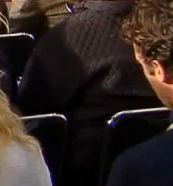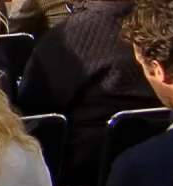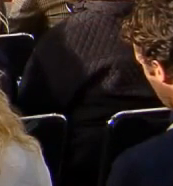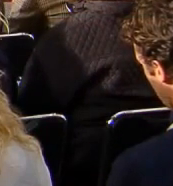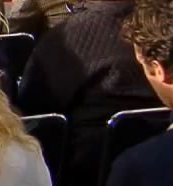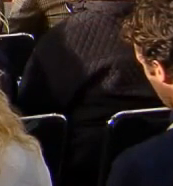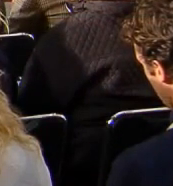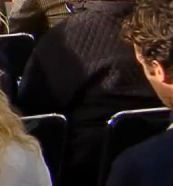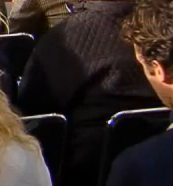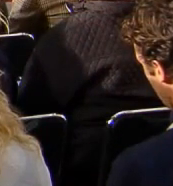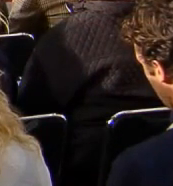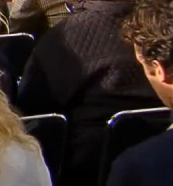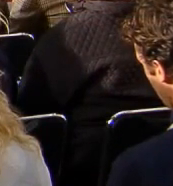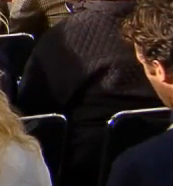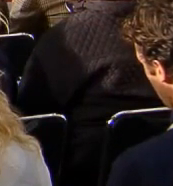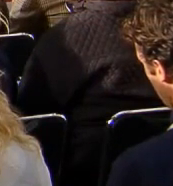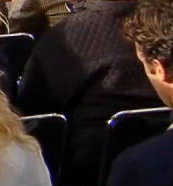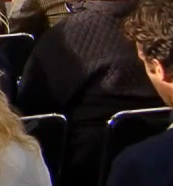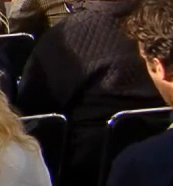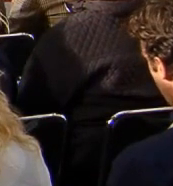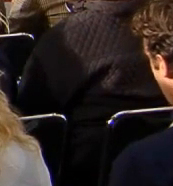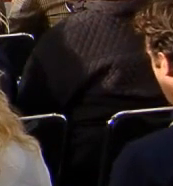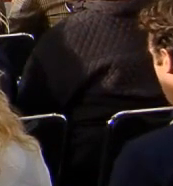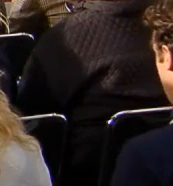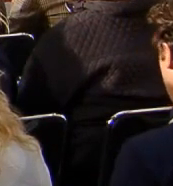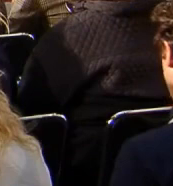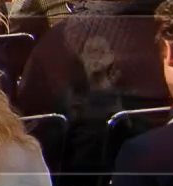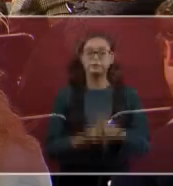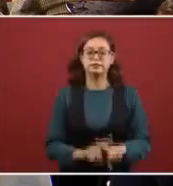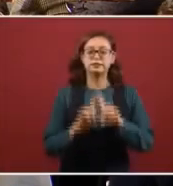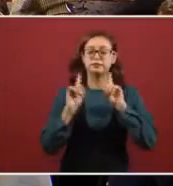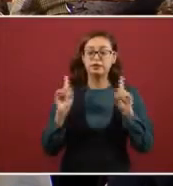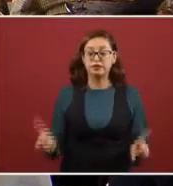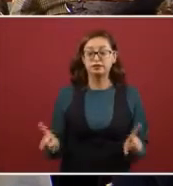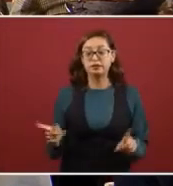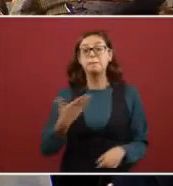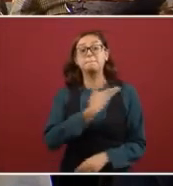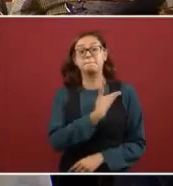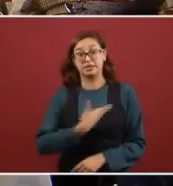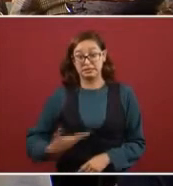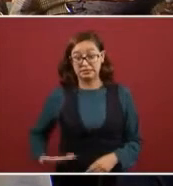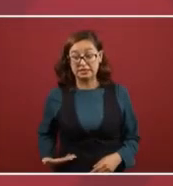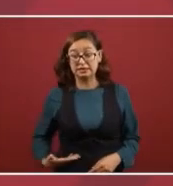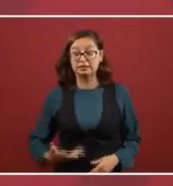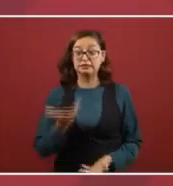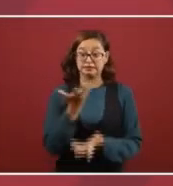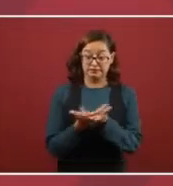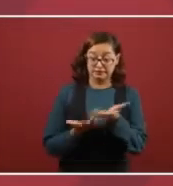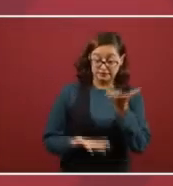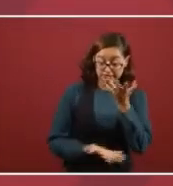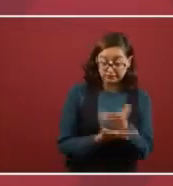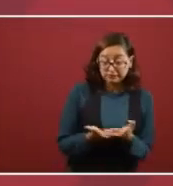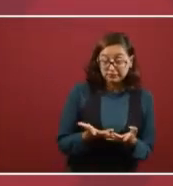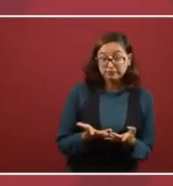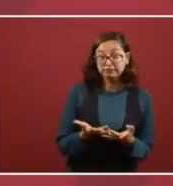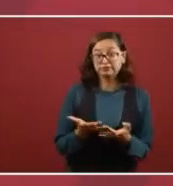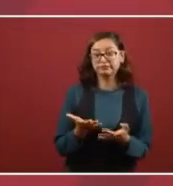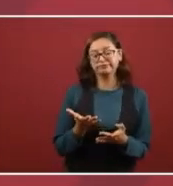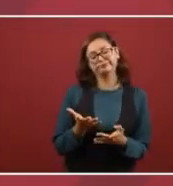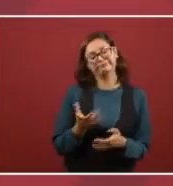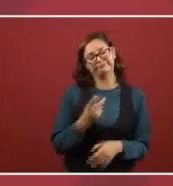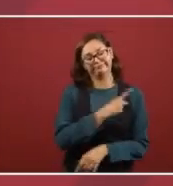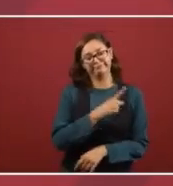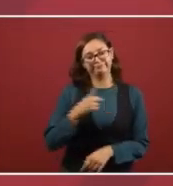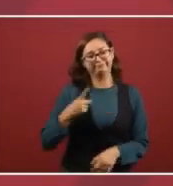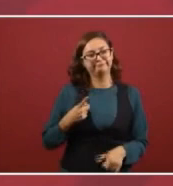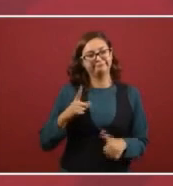connect a different way. Pero un jefe de Estado, un jefe de But a nación chief tiene que of actuar state or nation has to behave